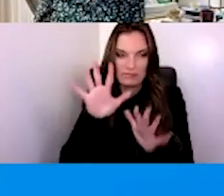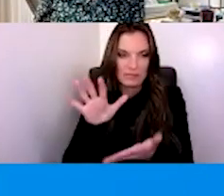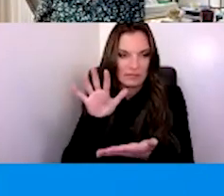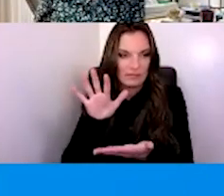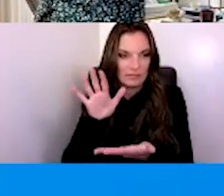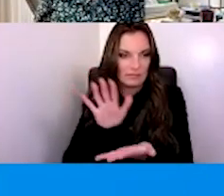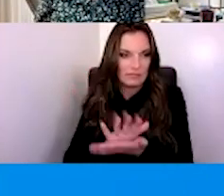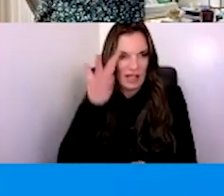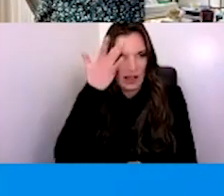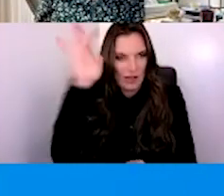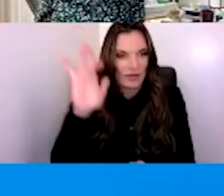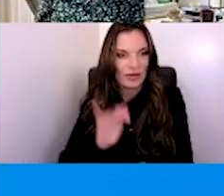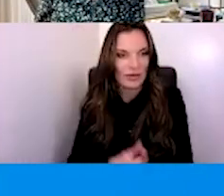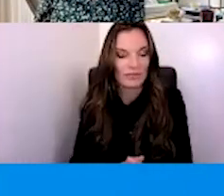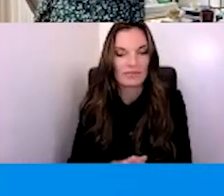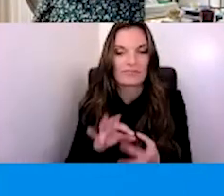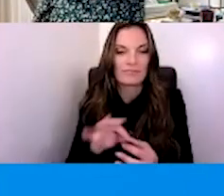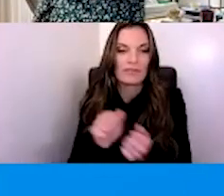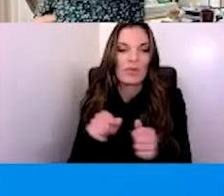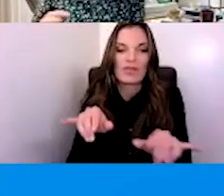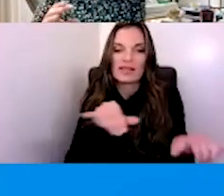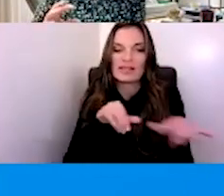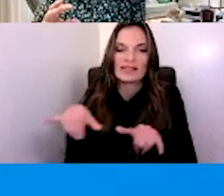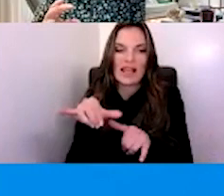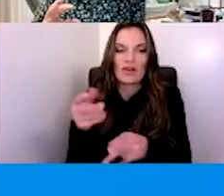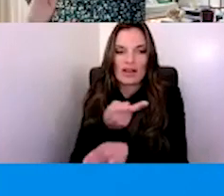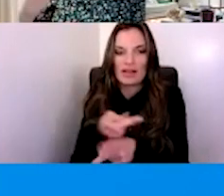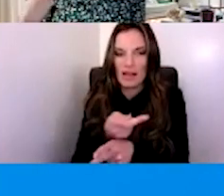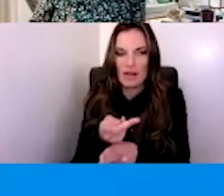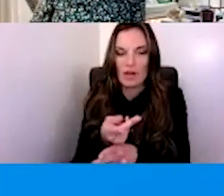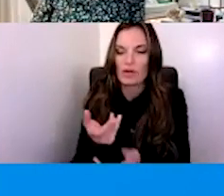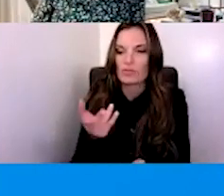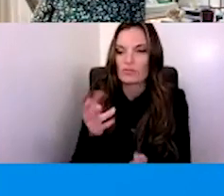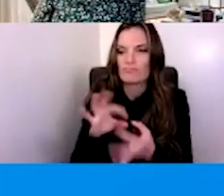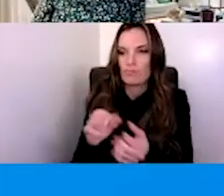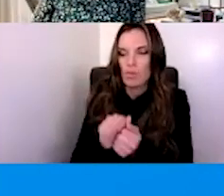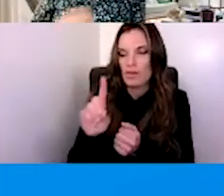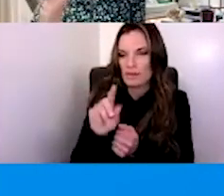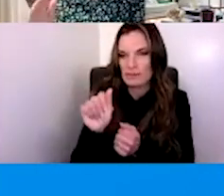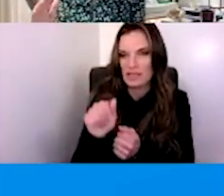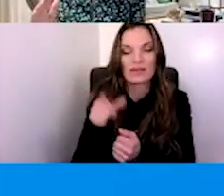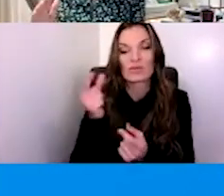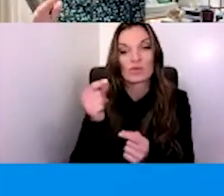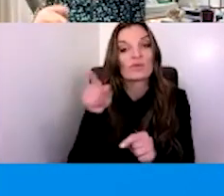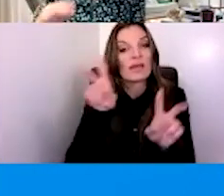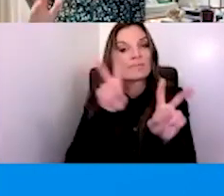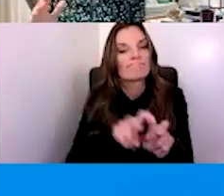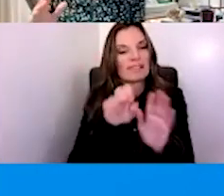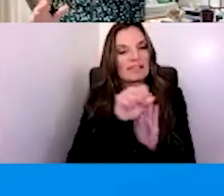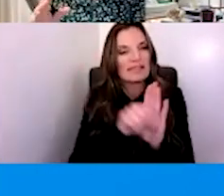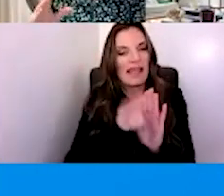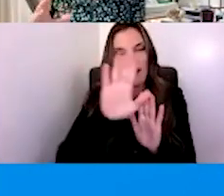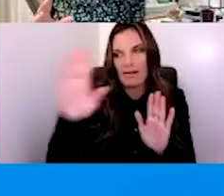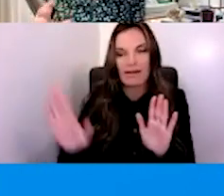Treatment of Disability Under Crisis Standards of Care." So what they did is they looked at the states. All the states developed their